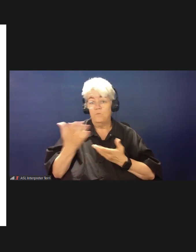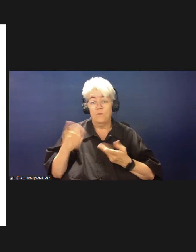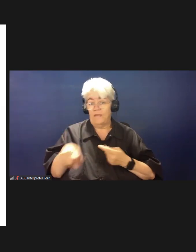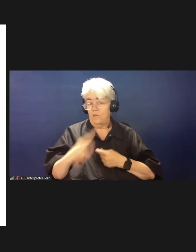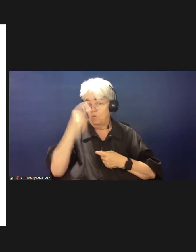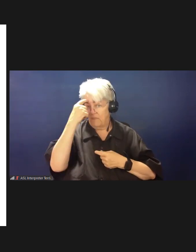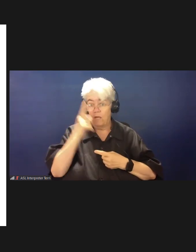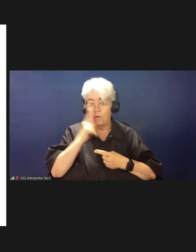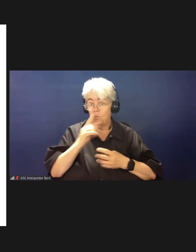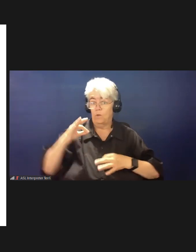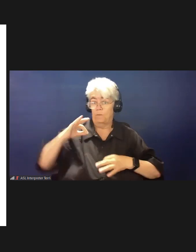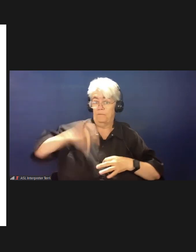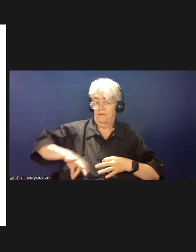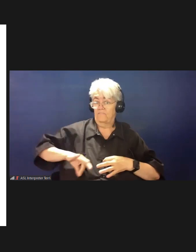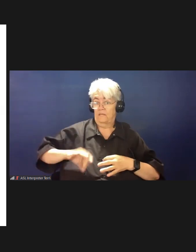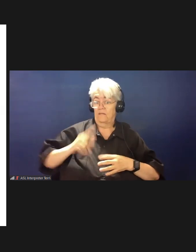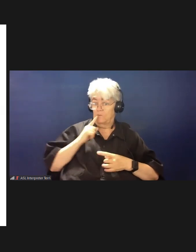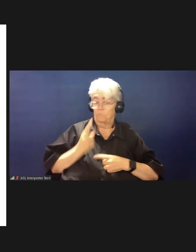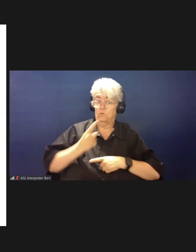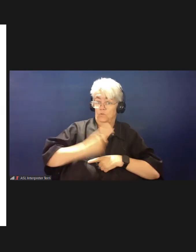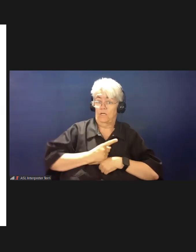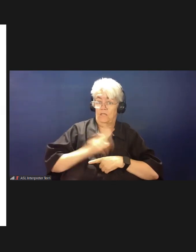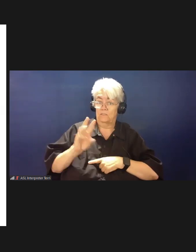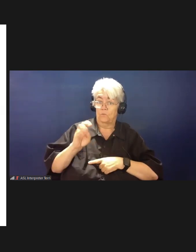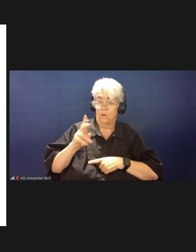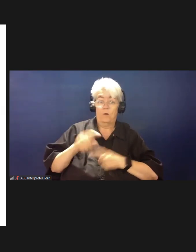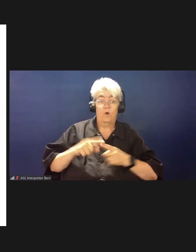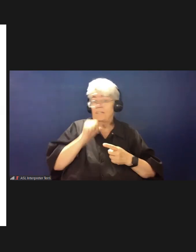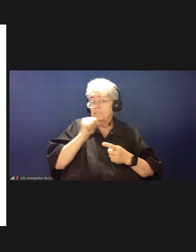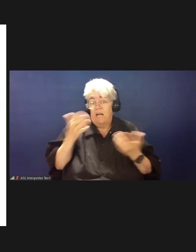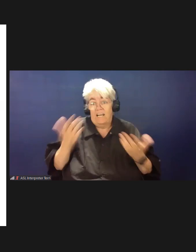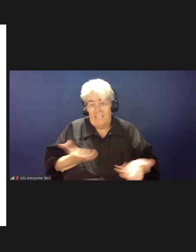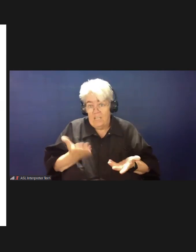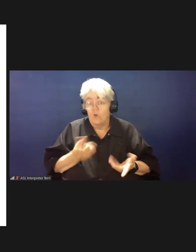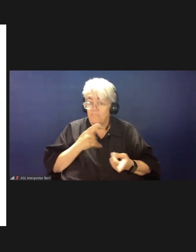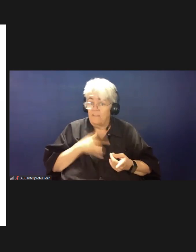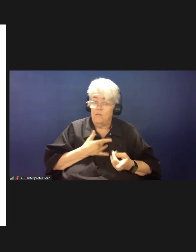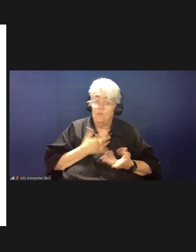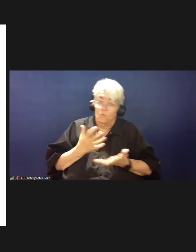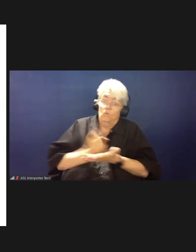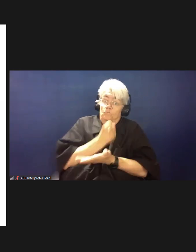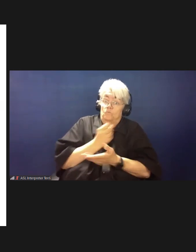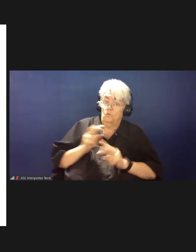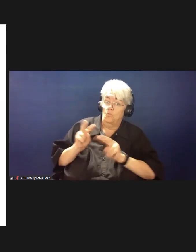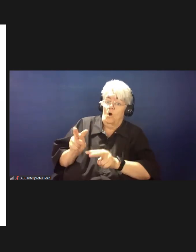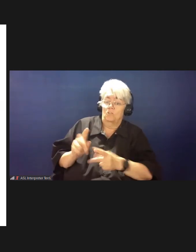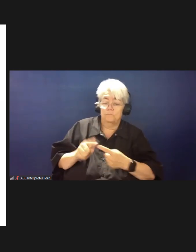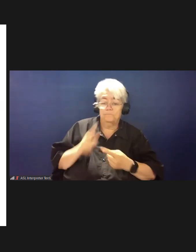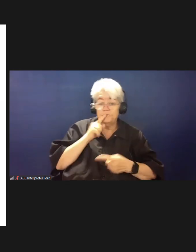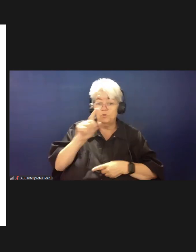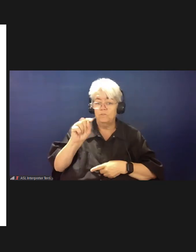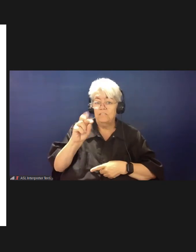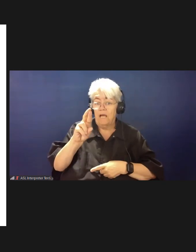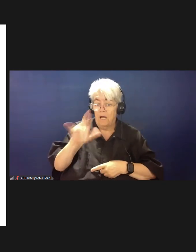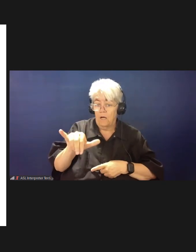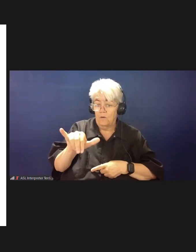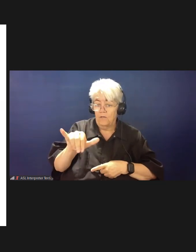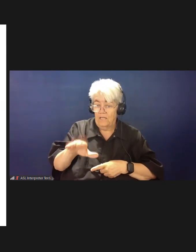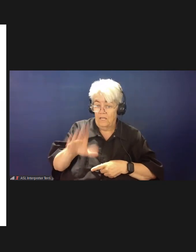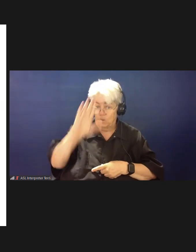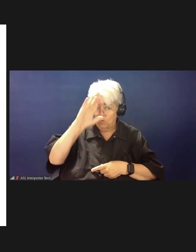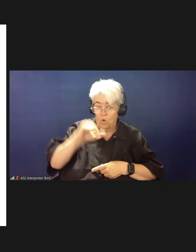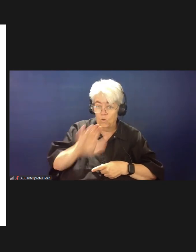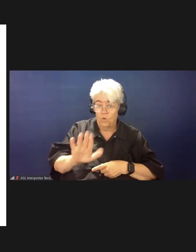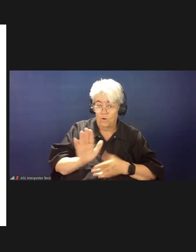benefit from today's webinar that isn't attending live. So be aware of that. Terry, I don't know if you're aware that your video